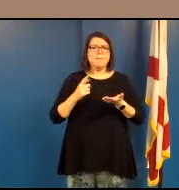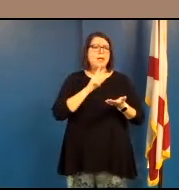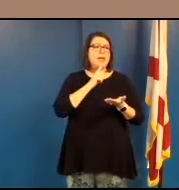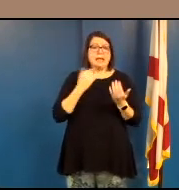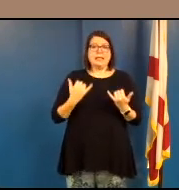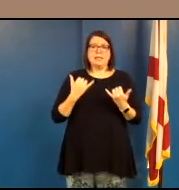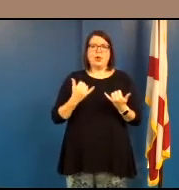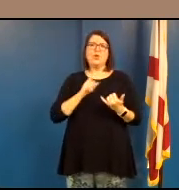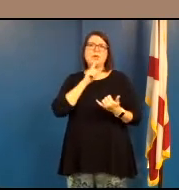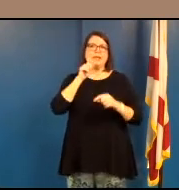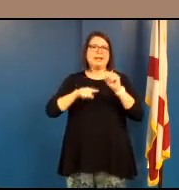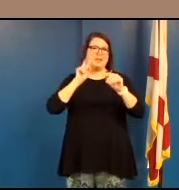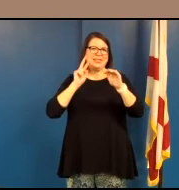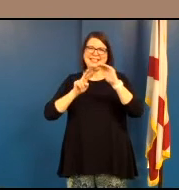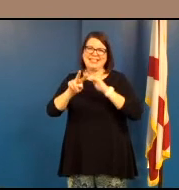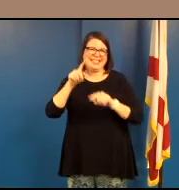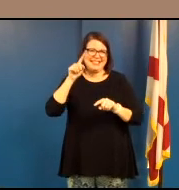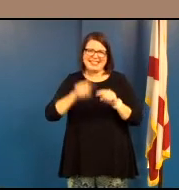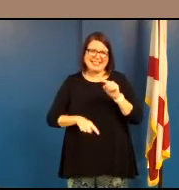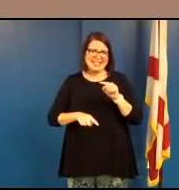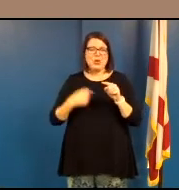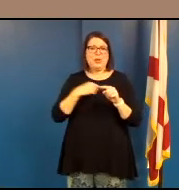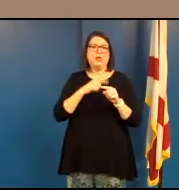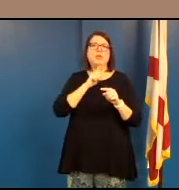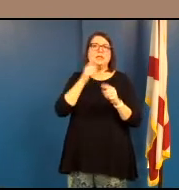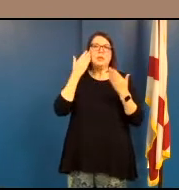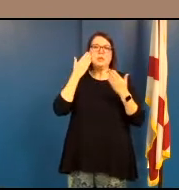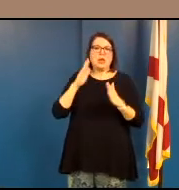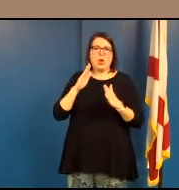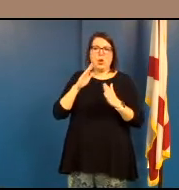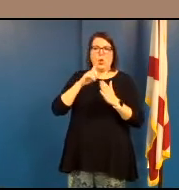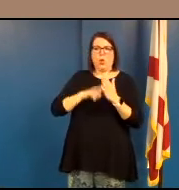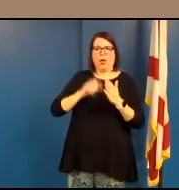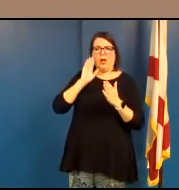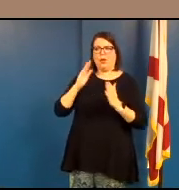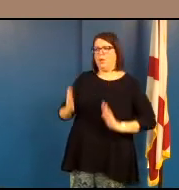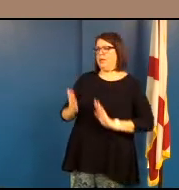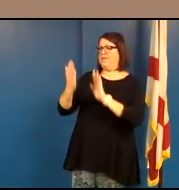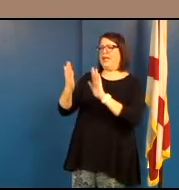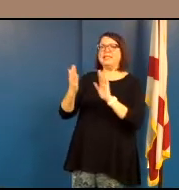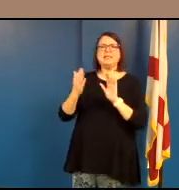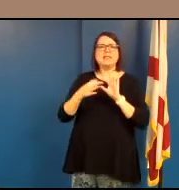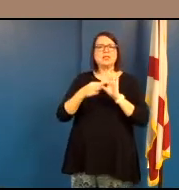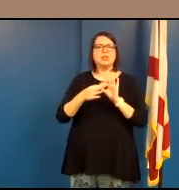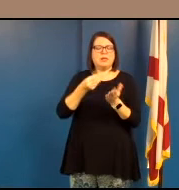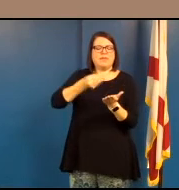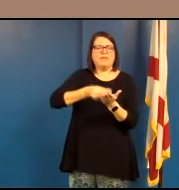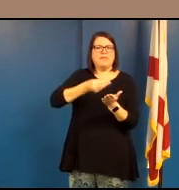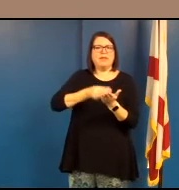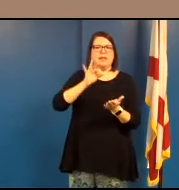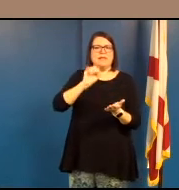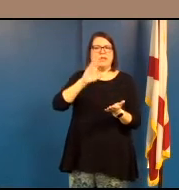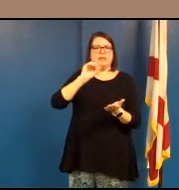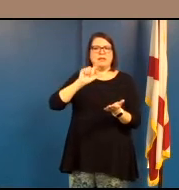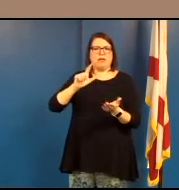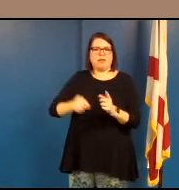it's just too soon to narrow it down, because we don't know what we're looking at yet regarding kind of the fiscal impacts. But we should have more information on that